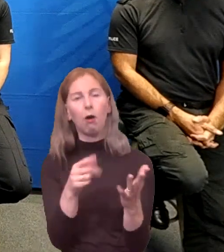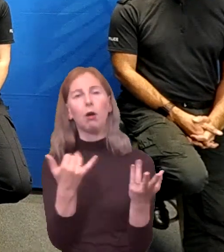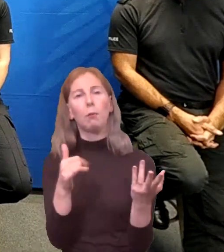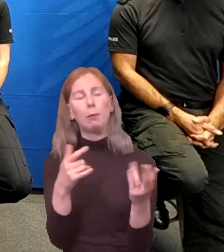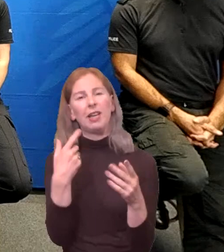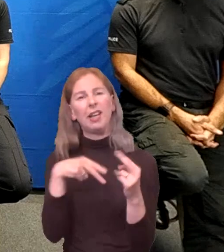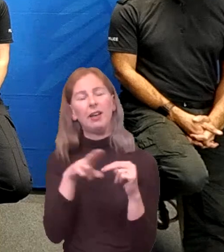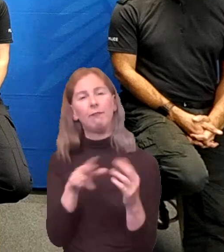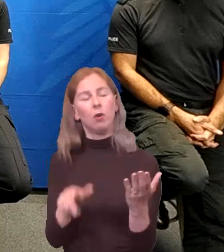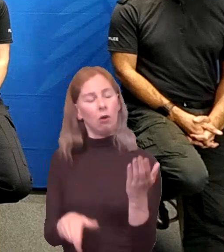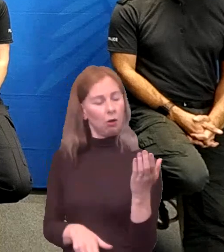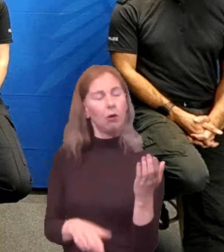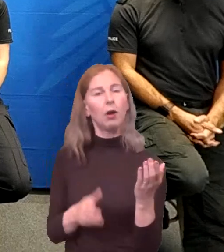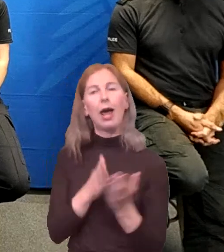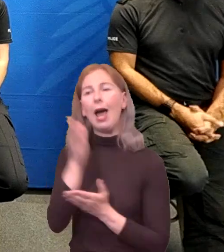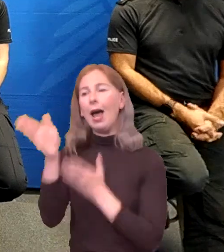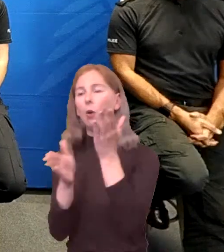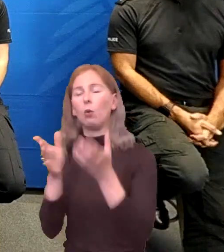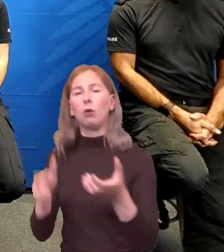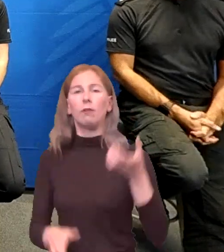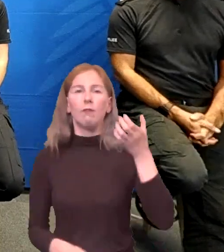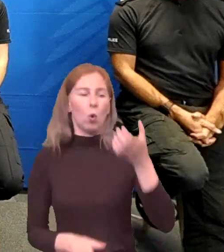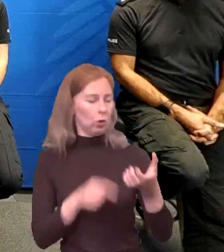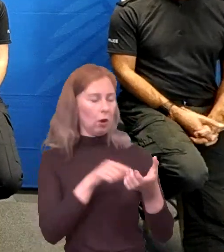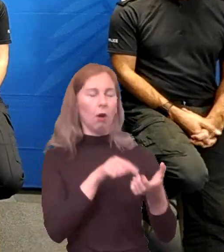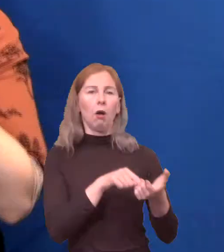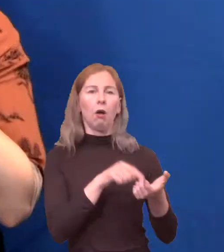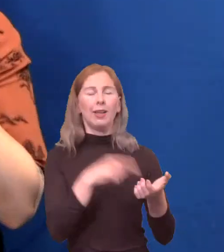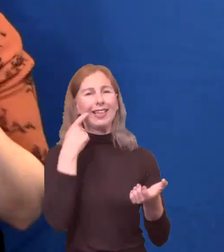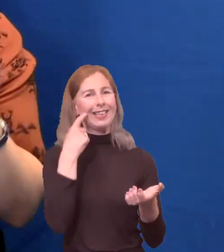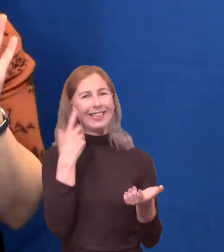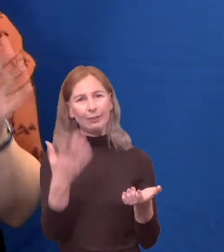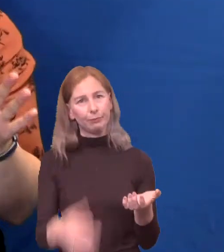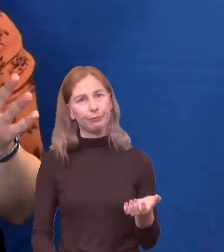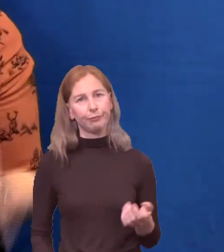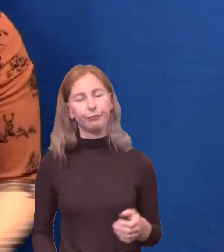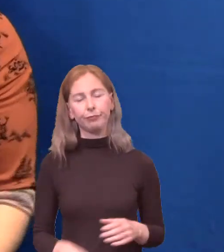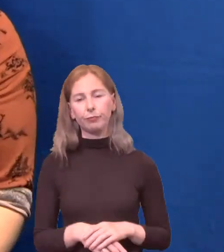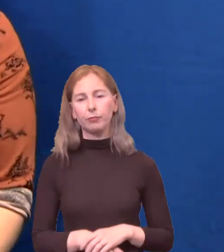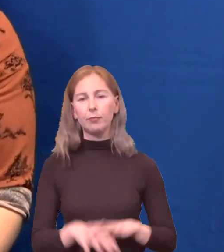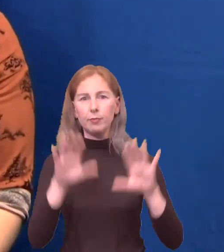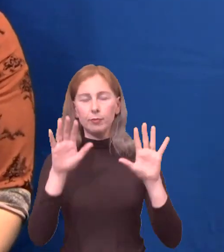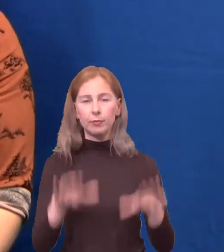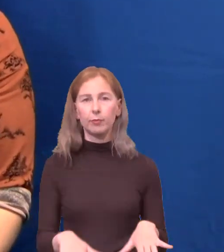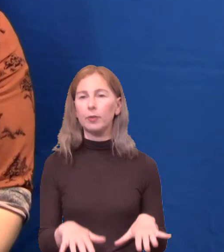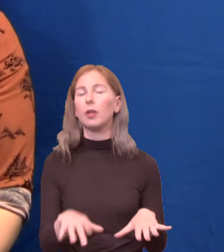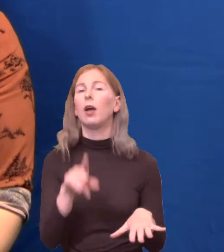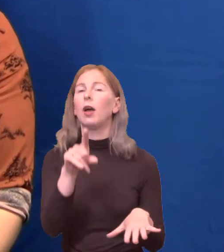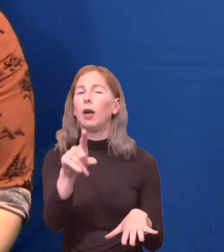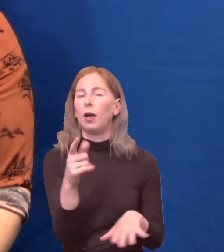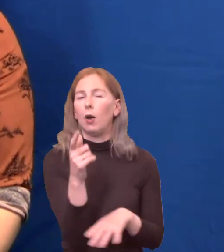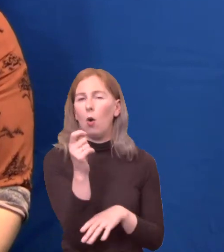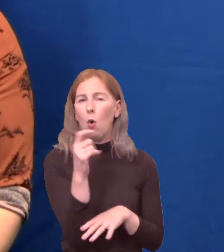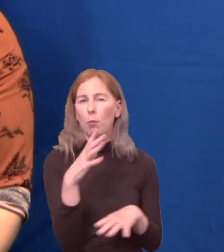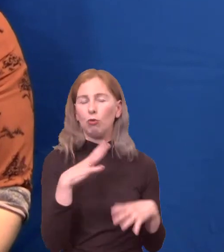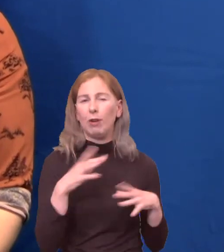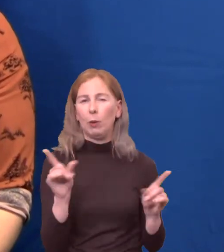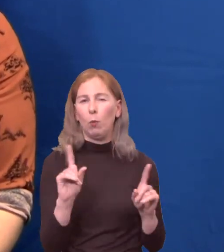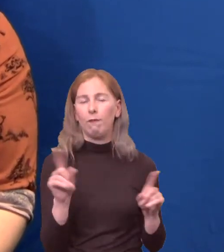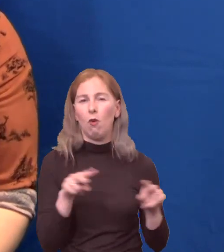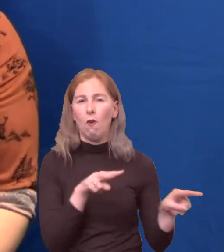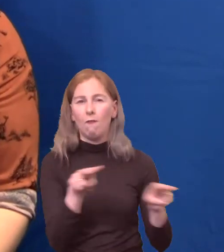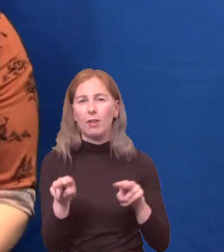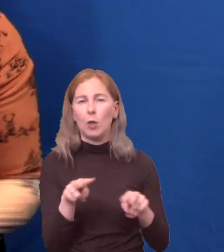go, which farmers very often are. Yeah. Absolutely. So we are moments away from what may be your favourite part of this evening, which is our Dog of the Week